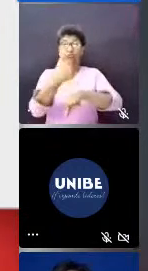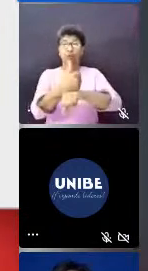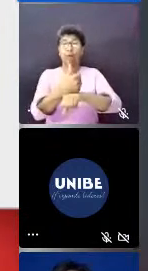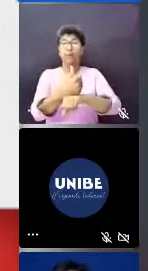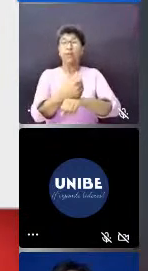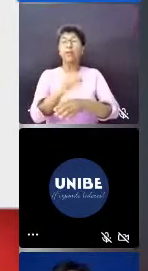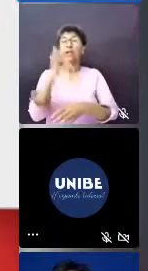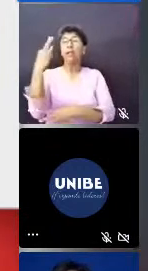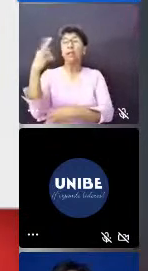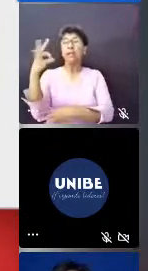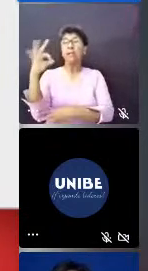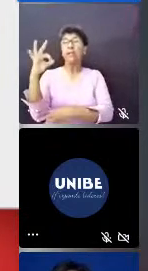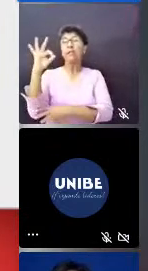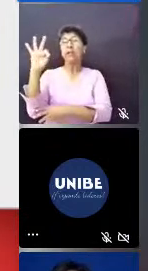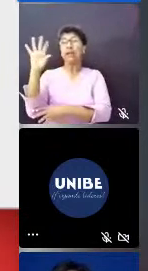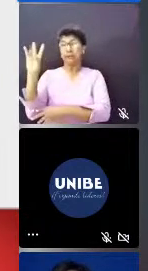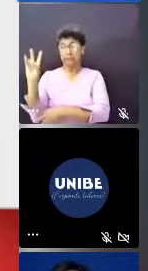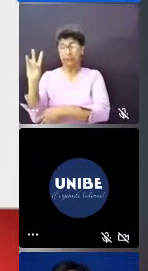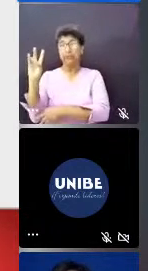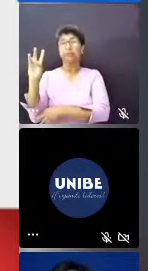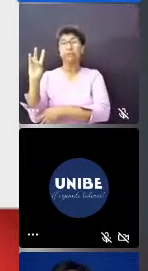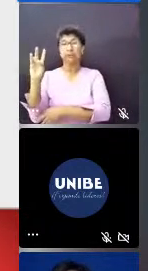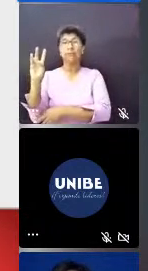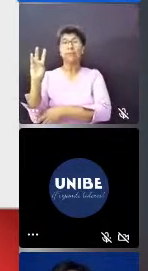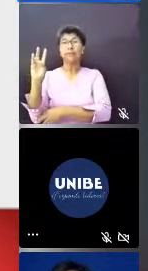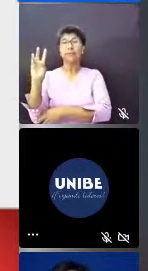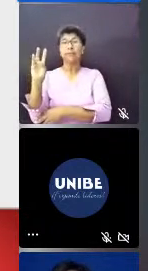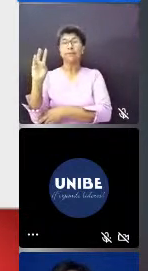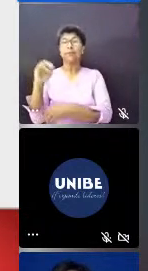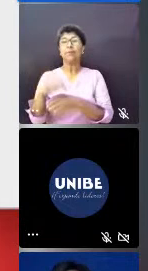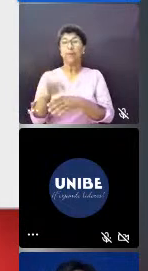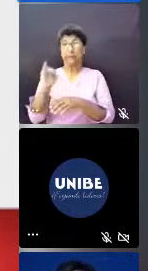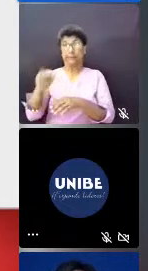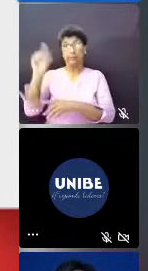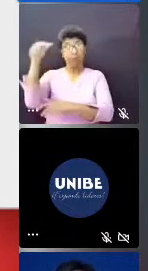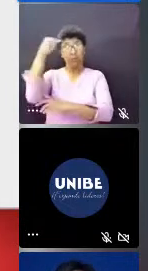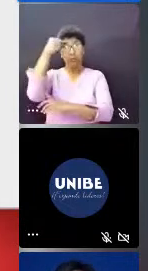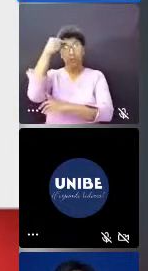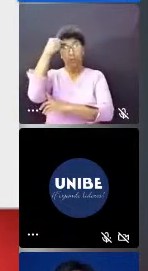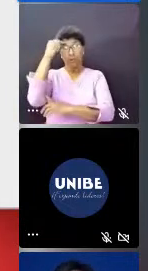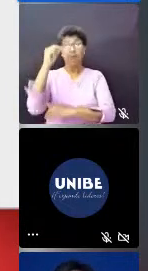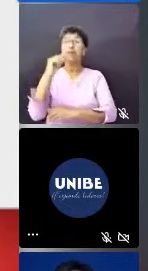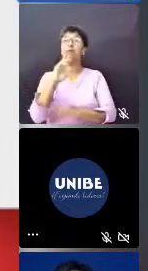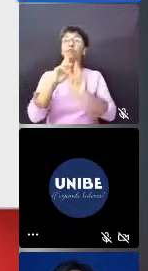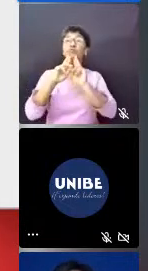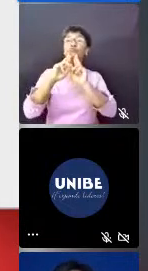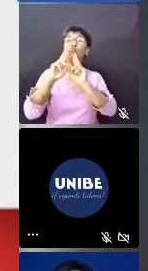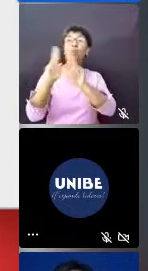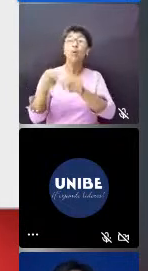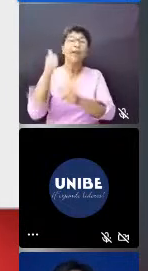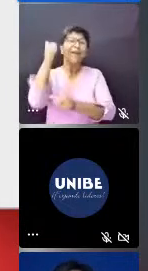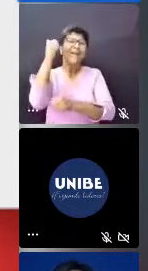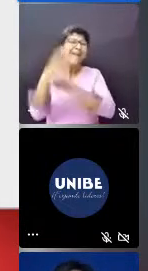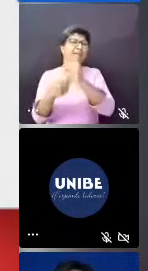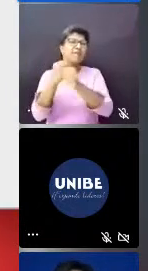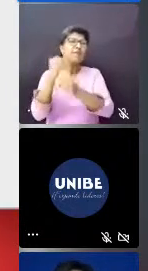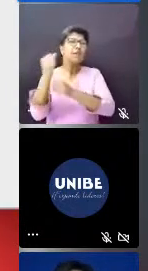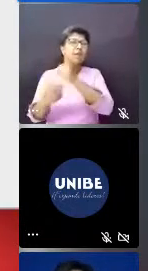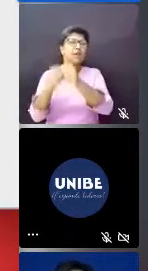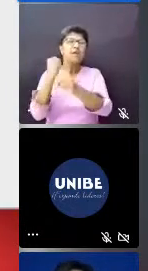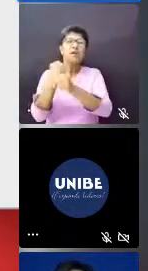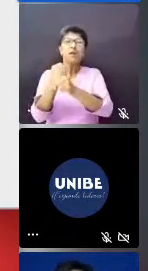in 1997. The government has to report every year to Sejm,